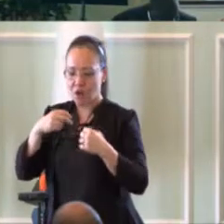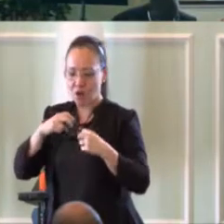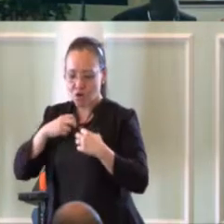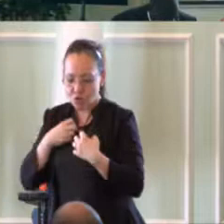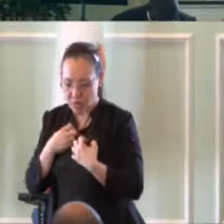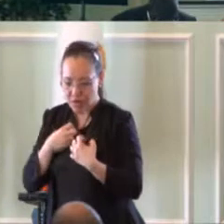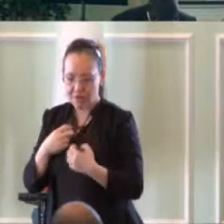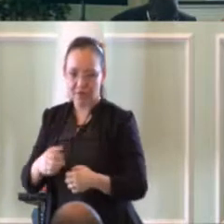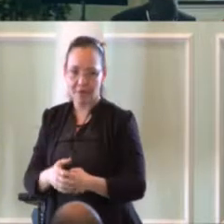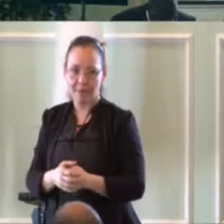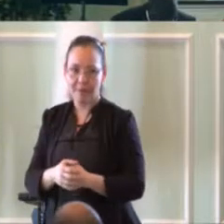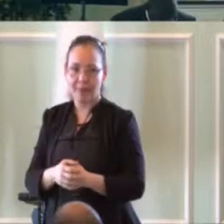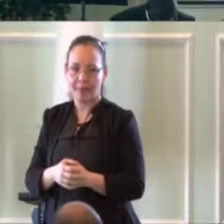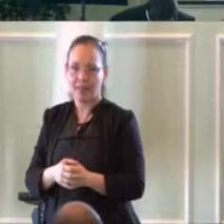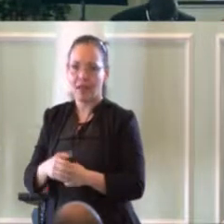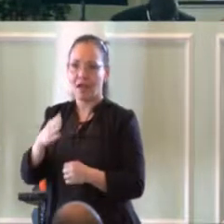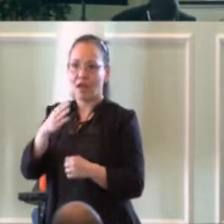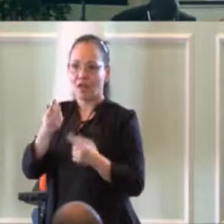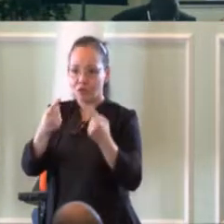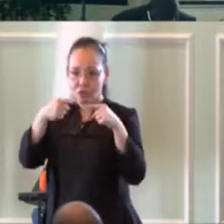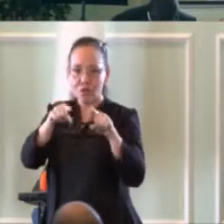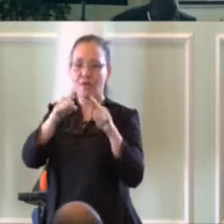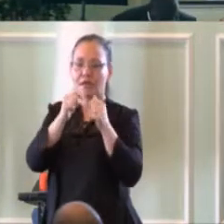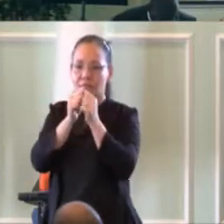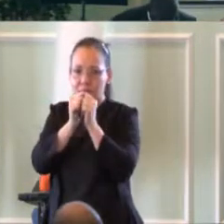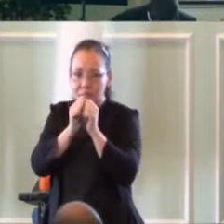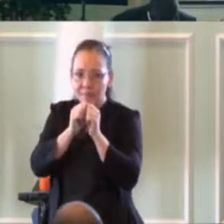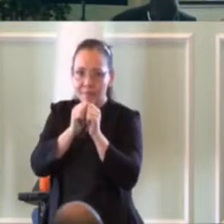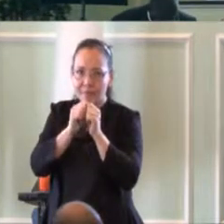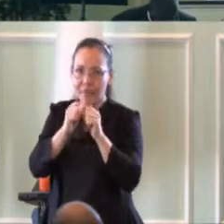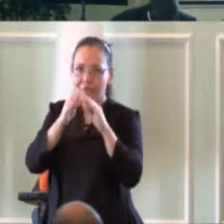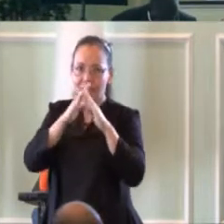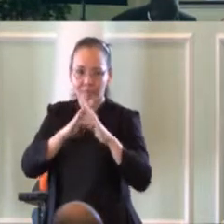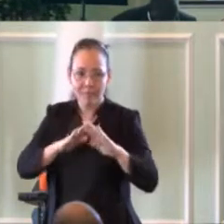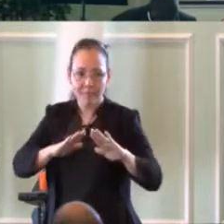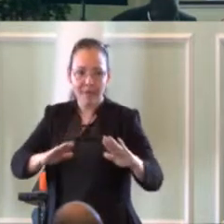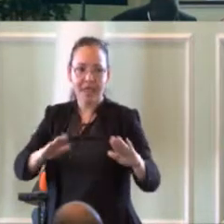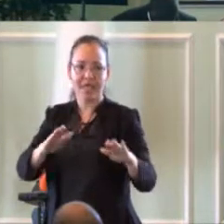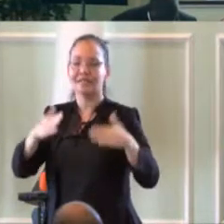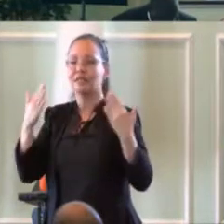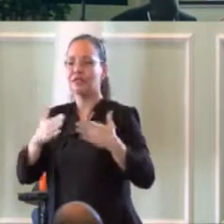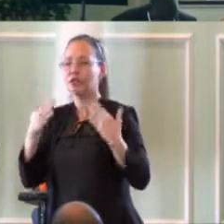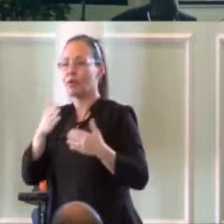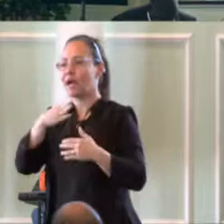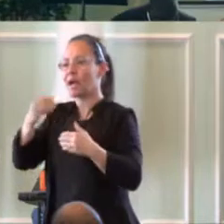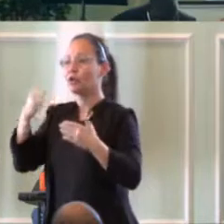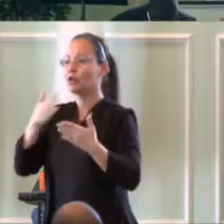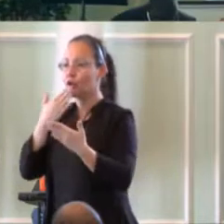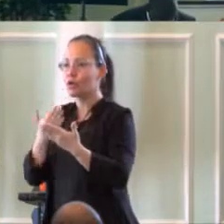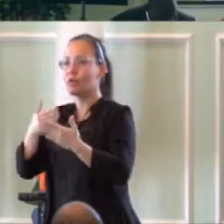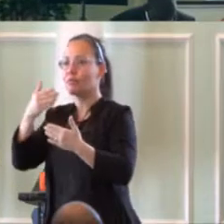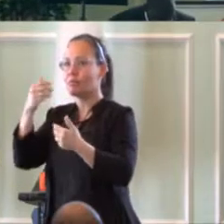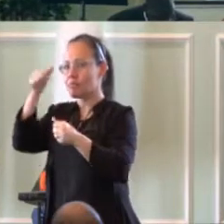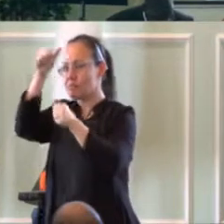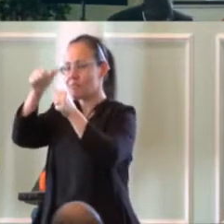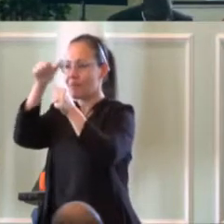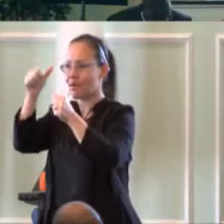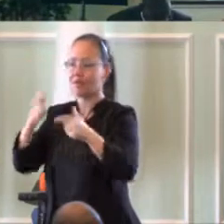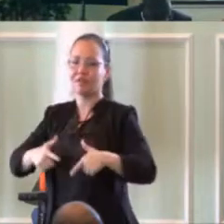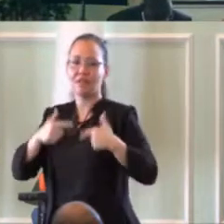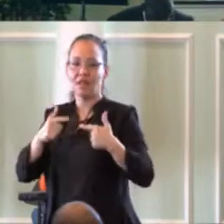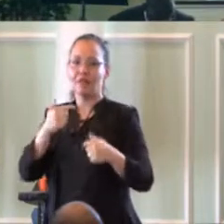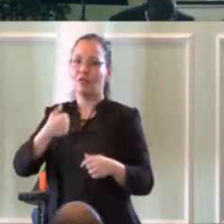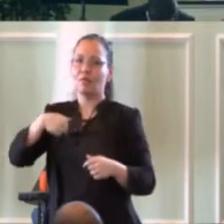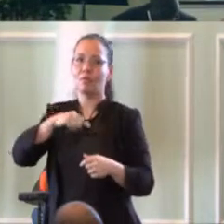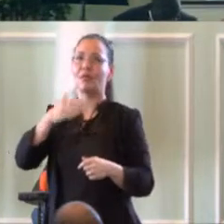as well as during times of peace, joy, and all the beautiful moments of life. We are grateful